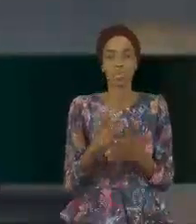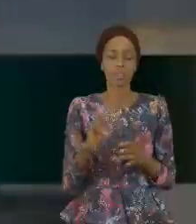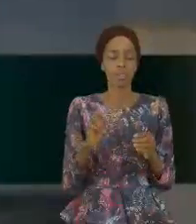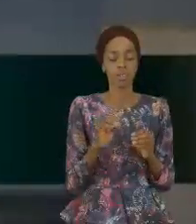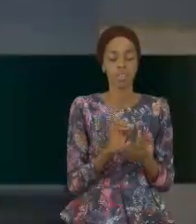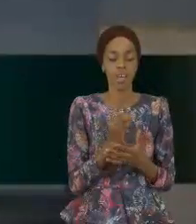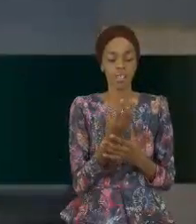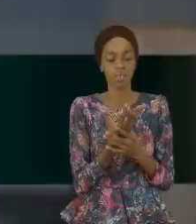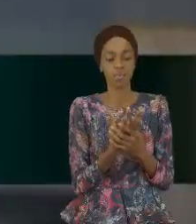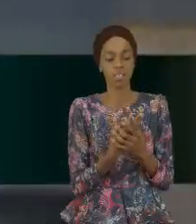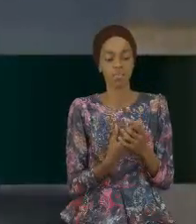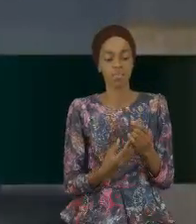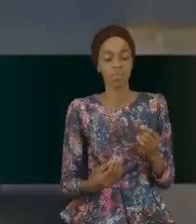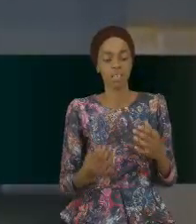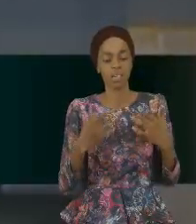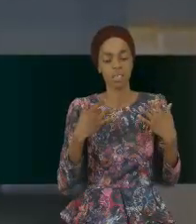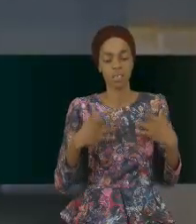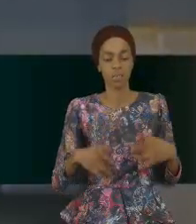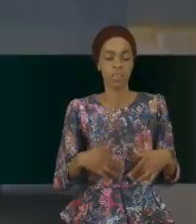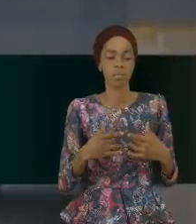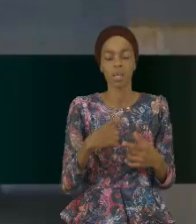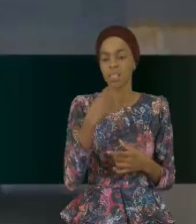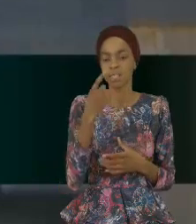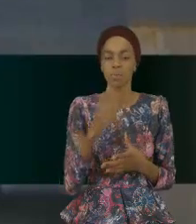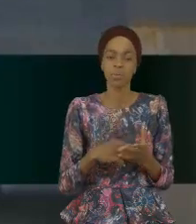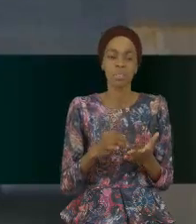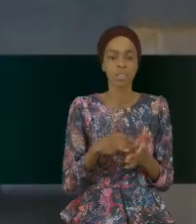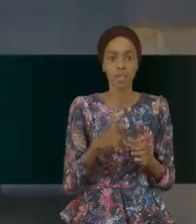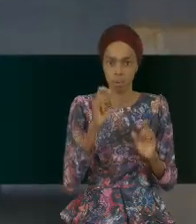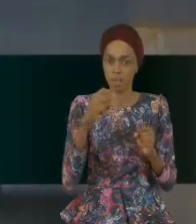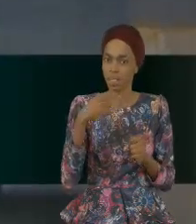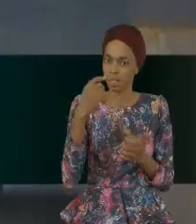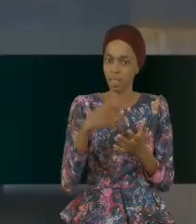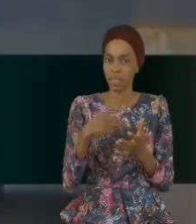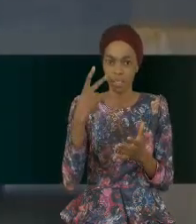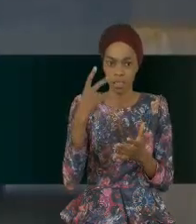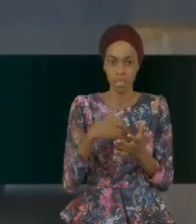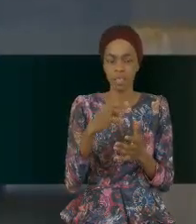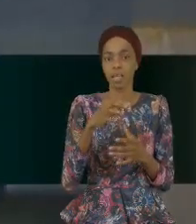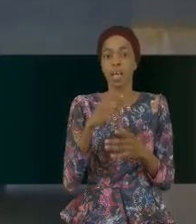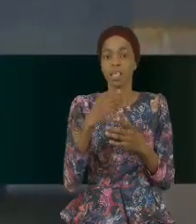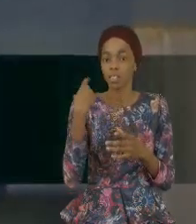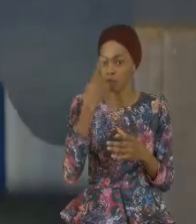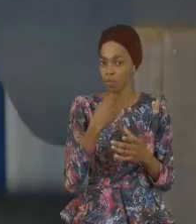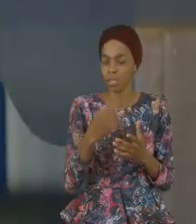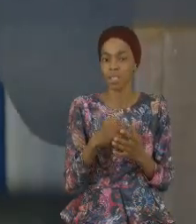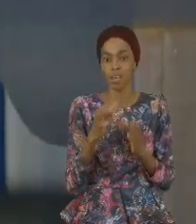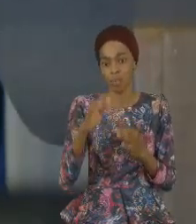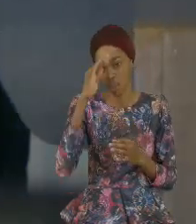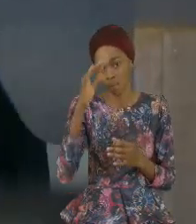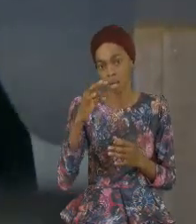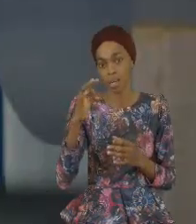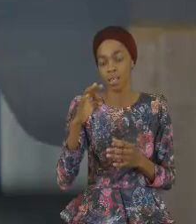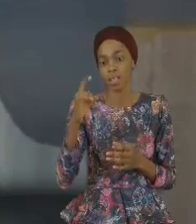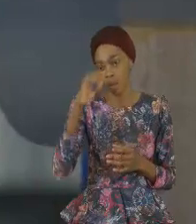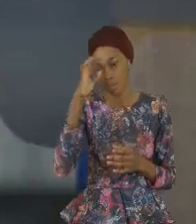dropping and discouraged and is saying what is all life about. You can tell on his face. If a man is a man of destiny,